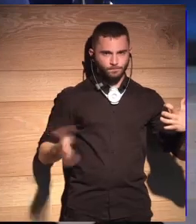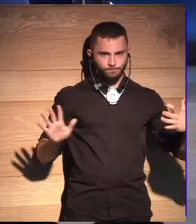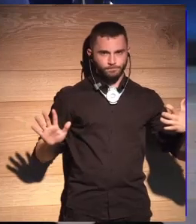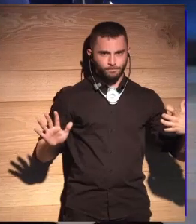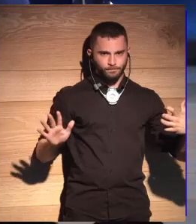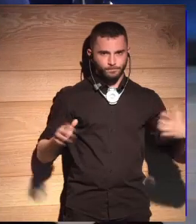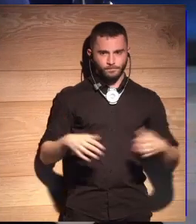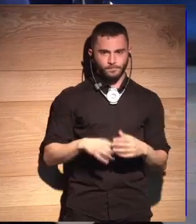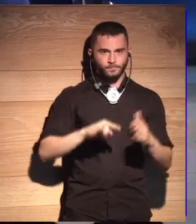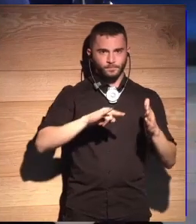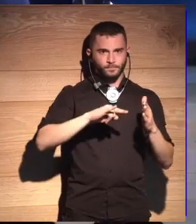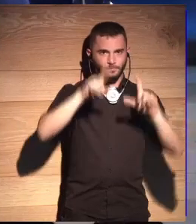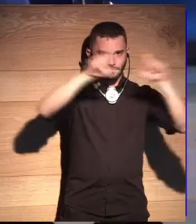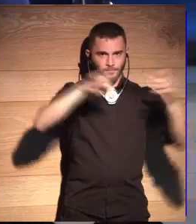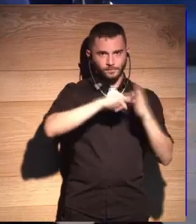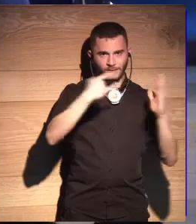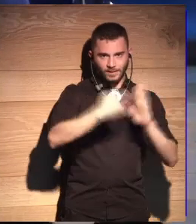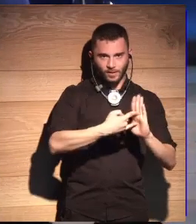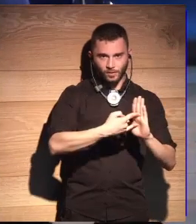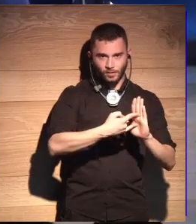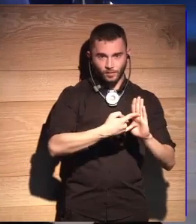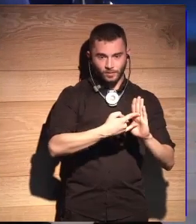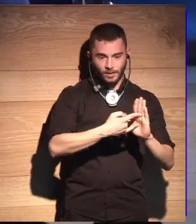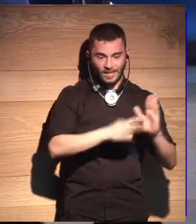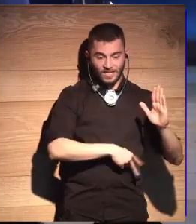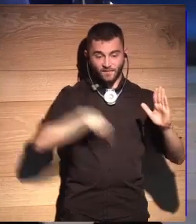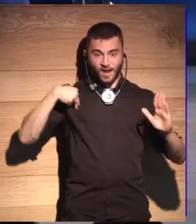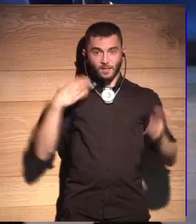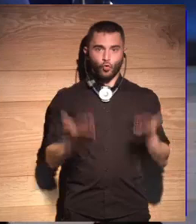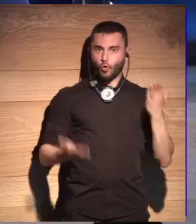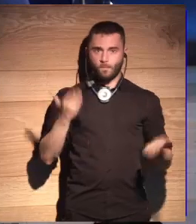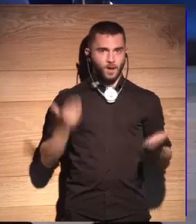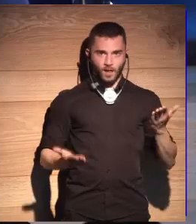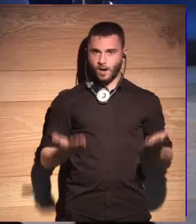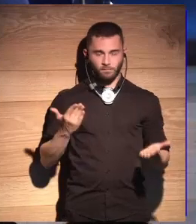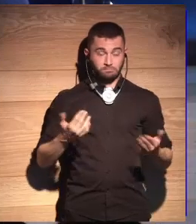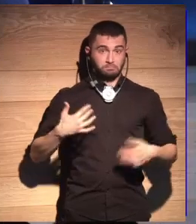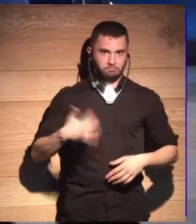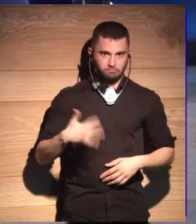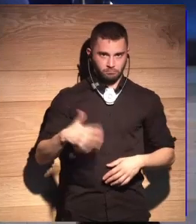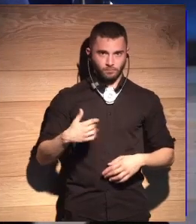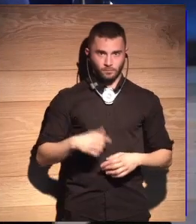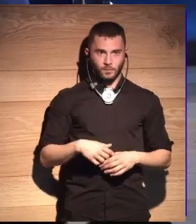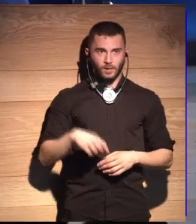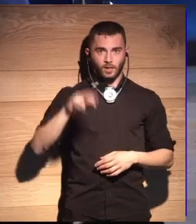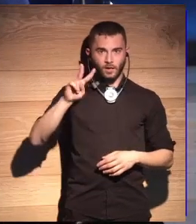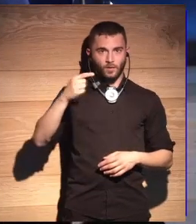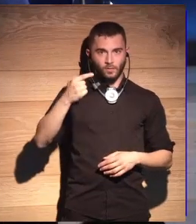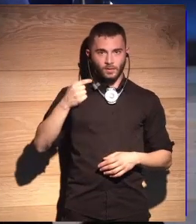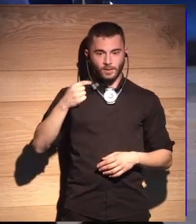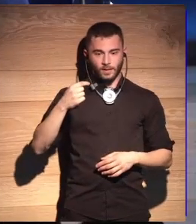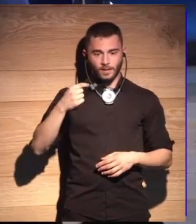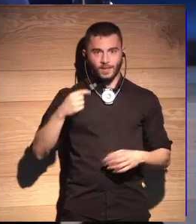really has a lot to it, has a lot of weight. Comparing them with fascism is no